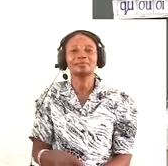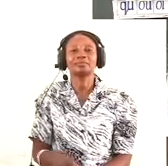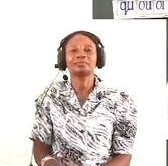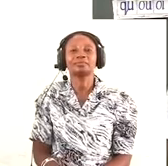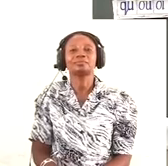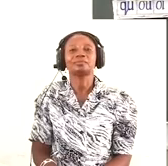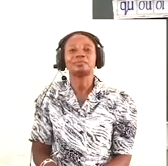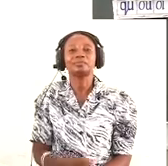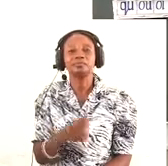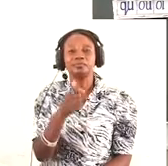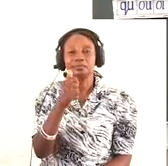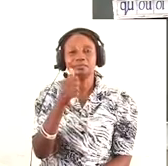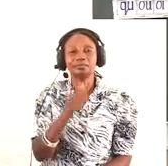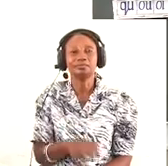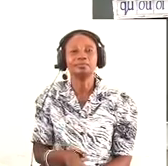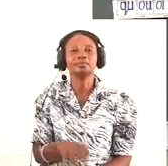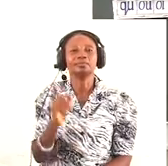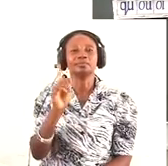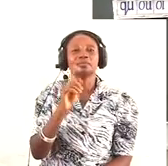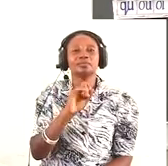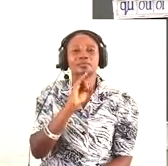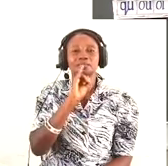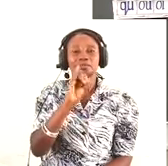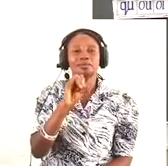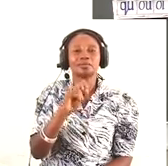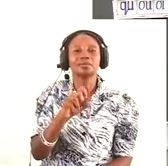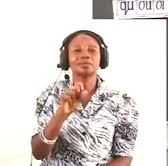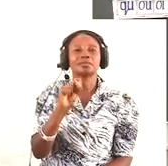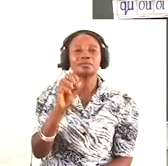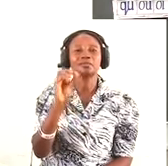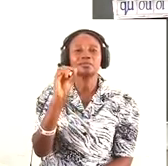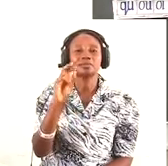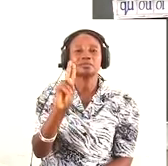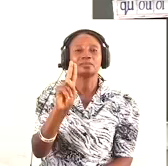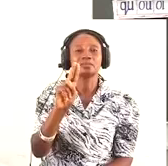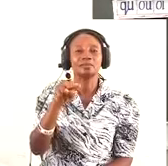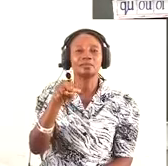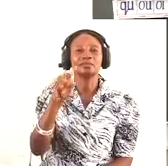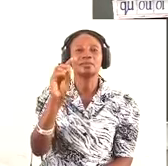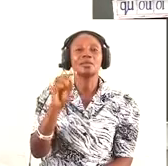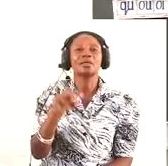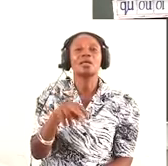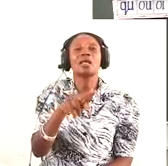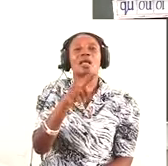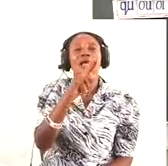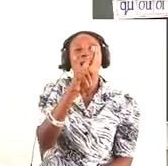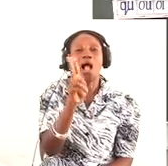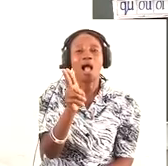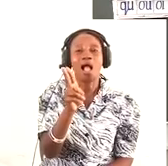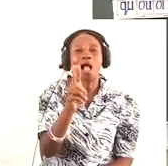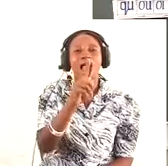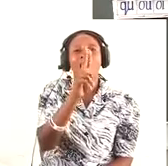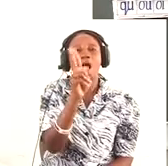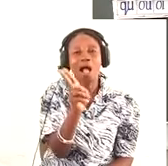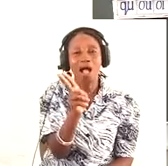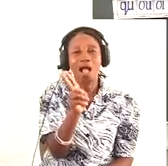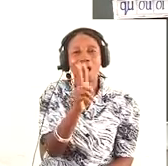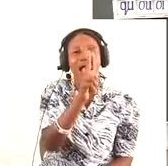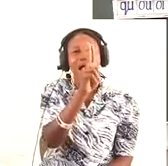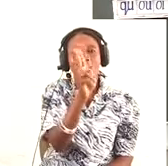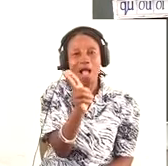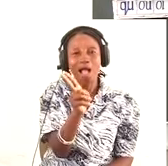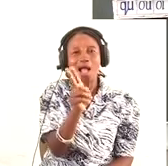There we go. Good. What is the sound? What is the sound? What is the sound?